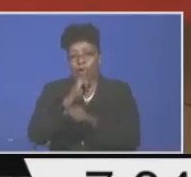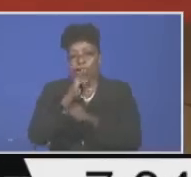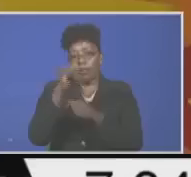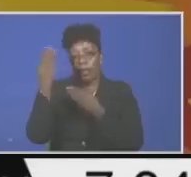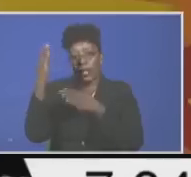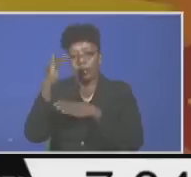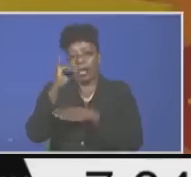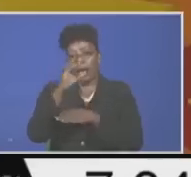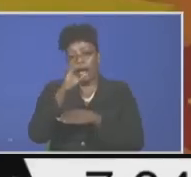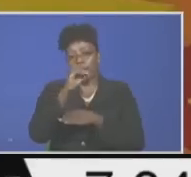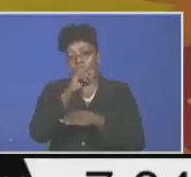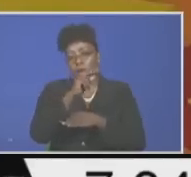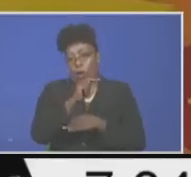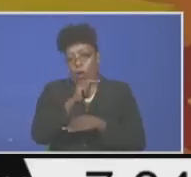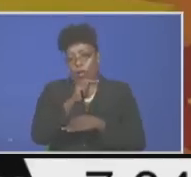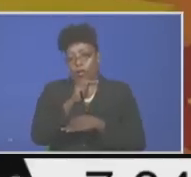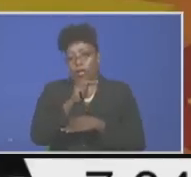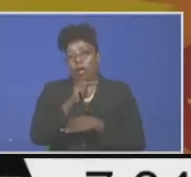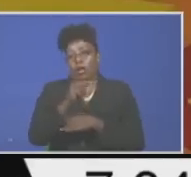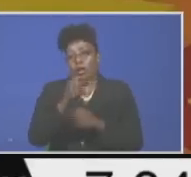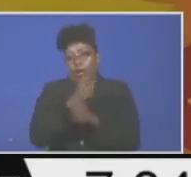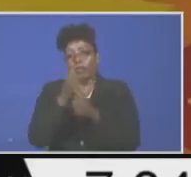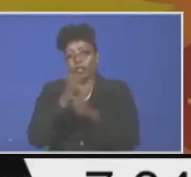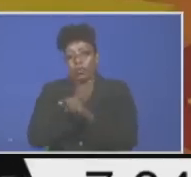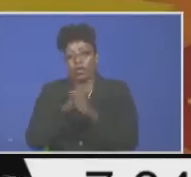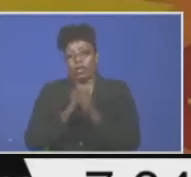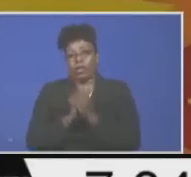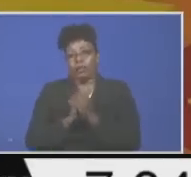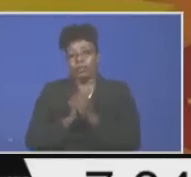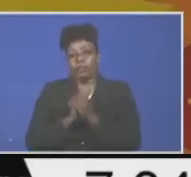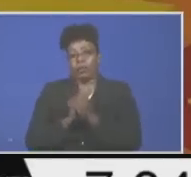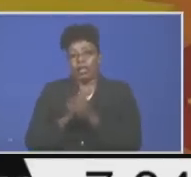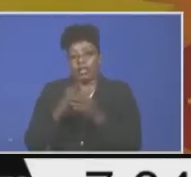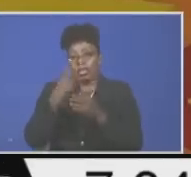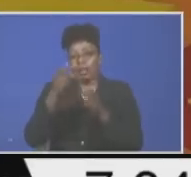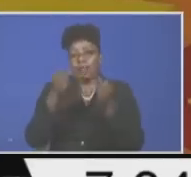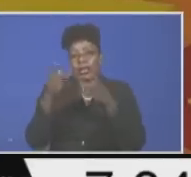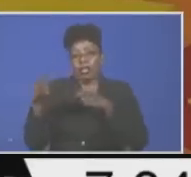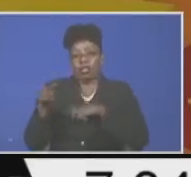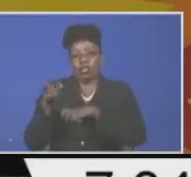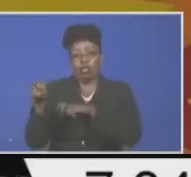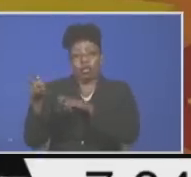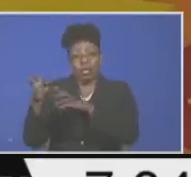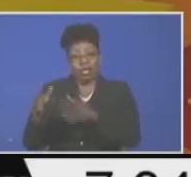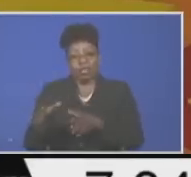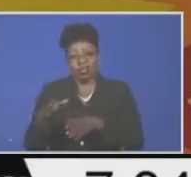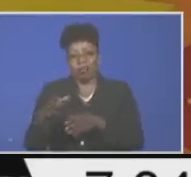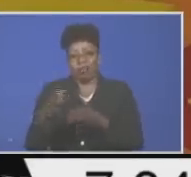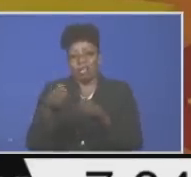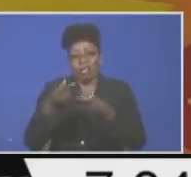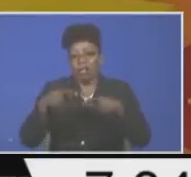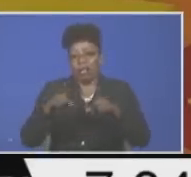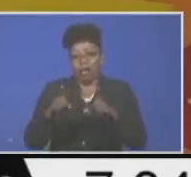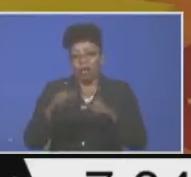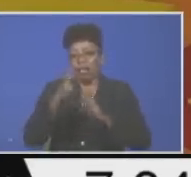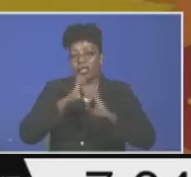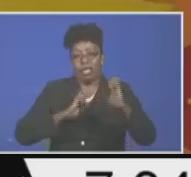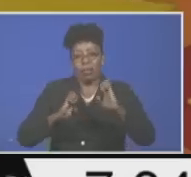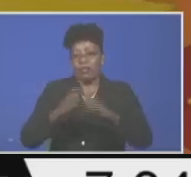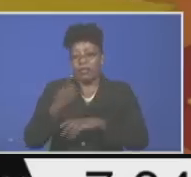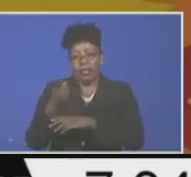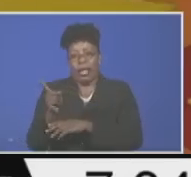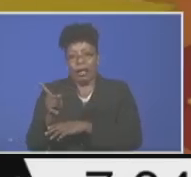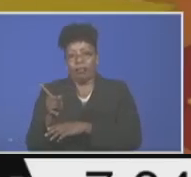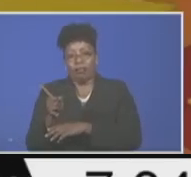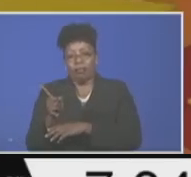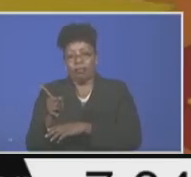his vision. I see a lot of tourists walking about, no place to go, nothing to see. We don't have any entertainment for them as such like